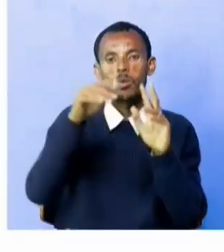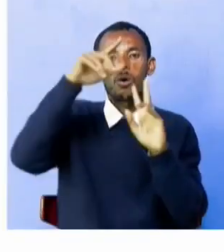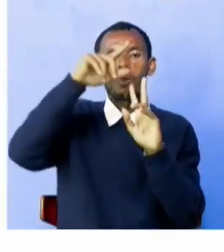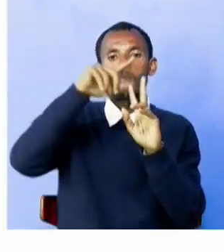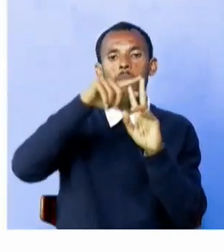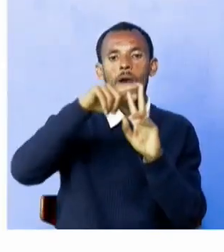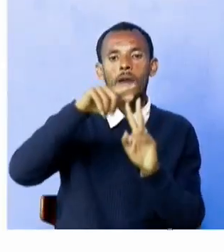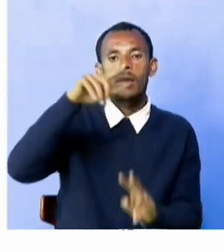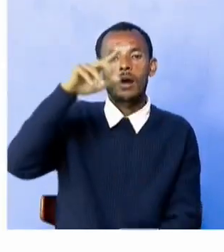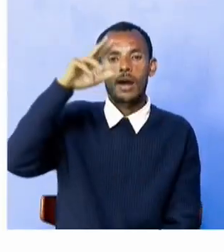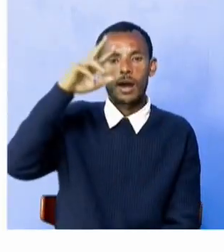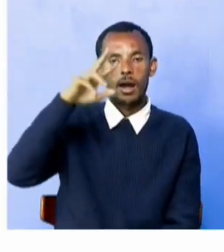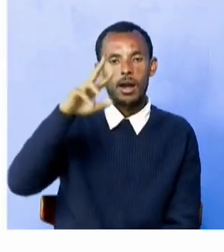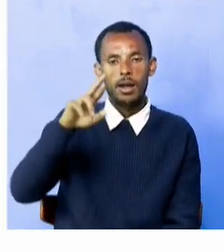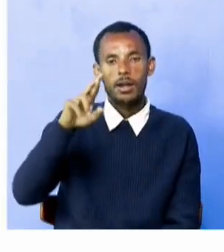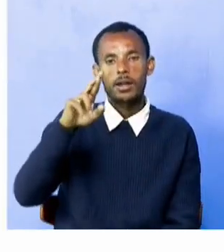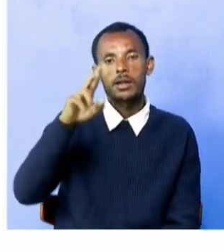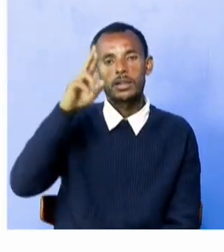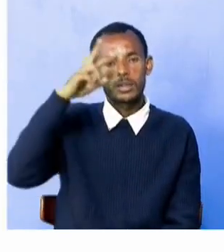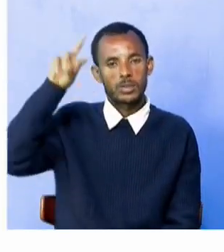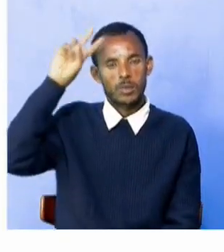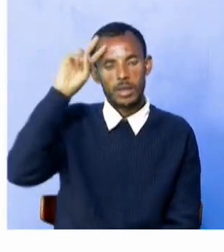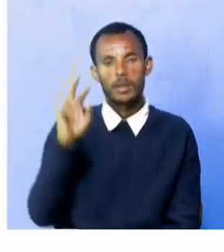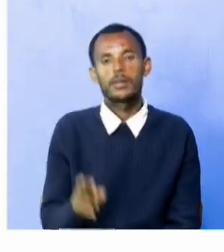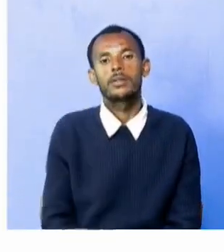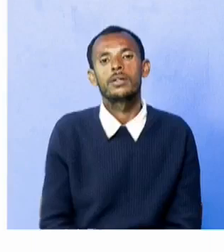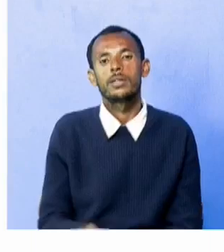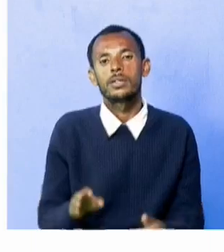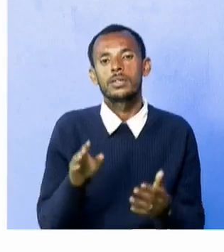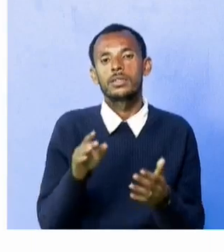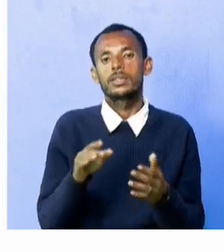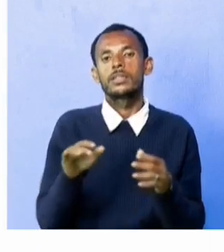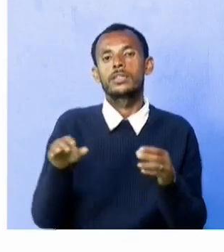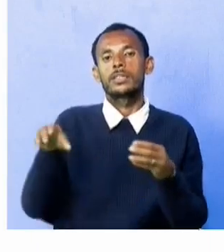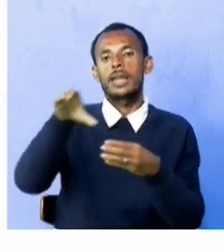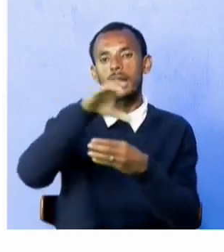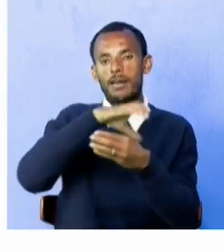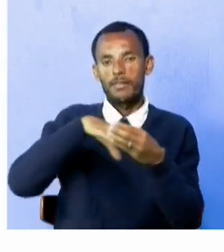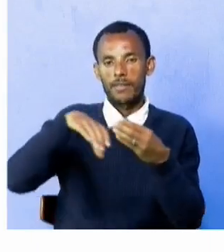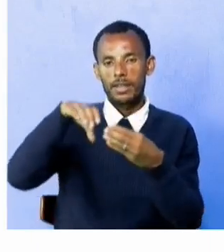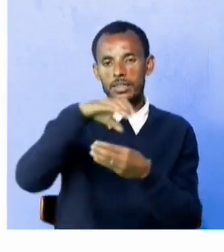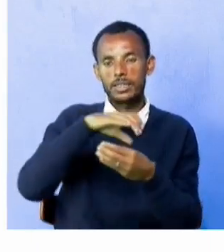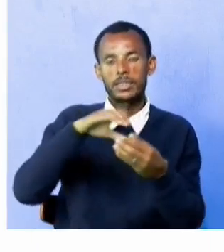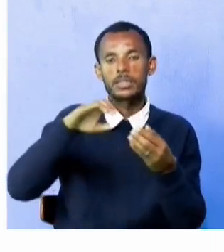the circumference of a circle is